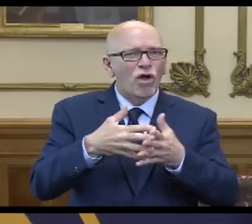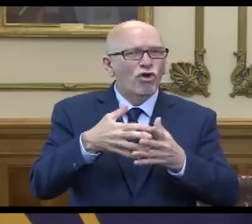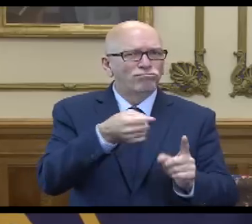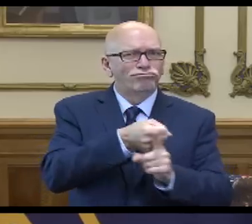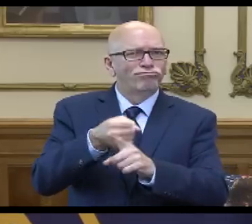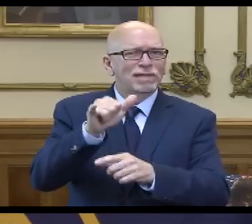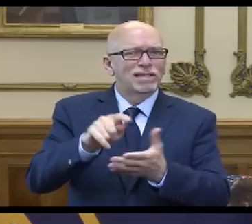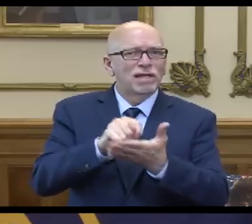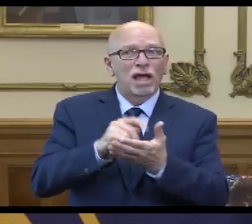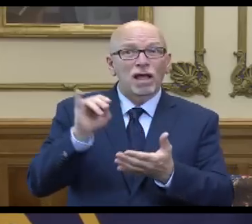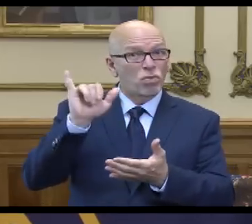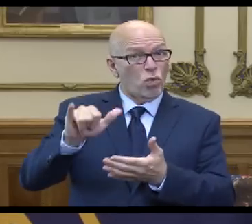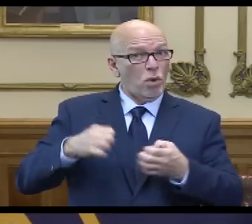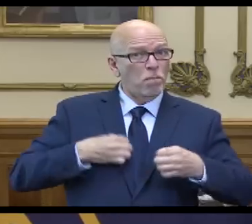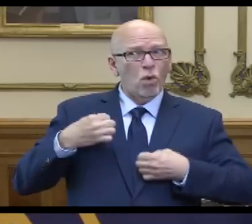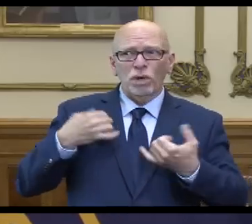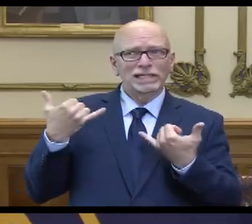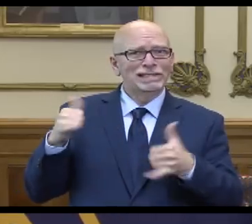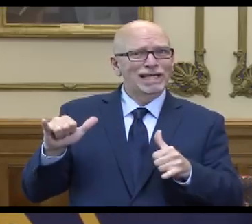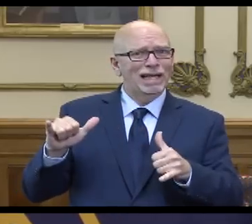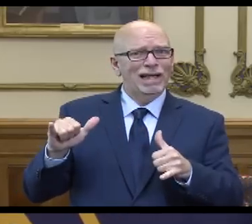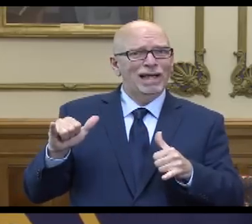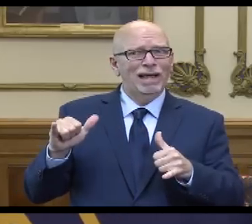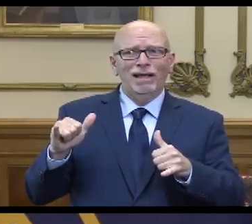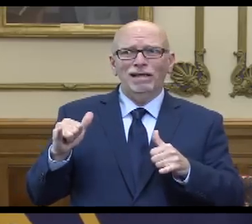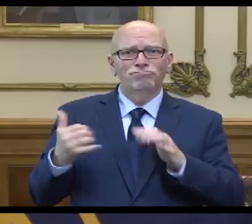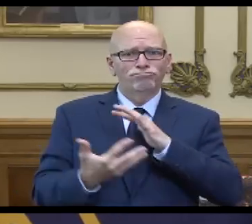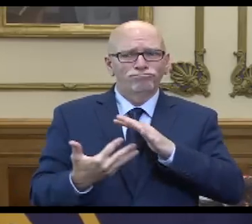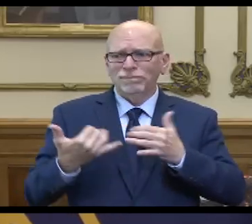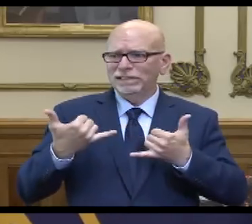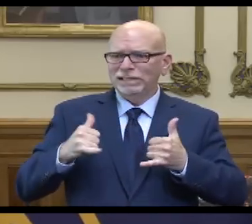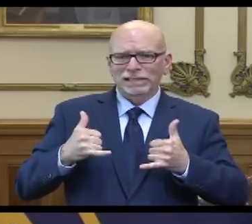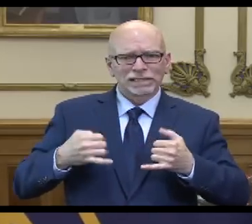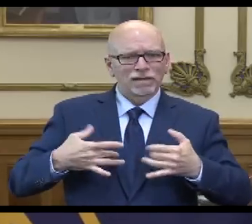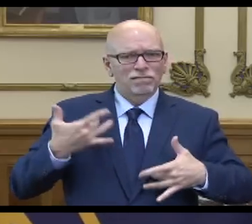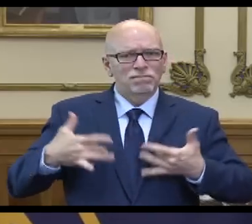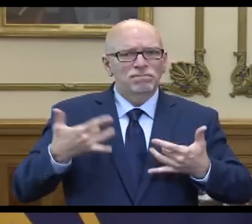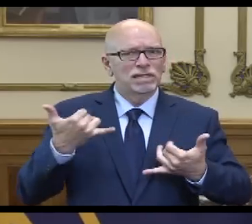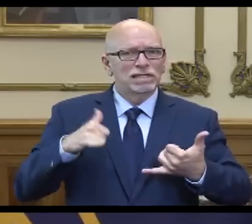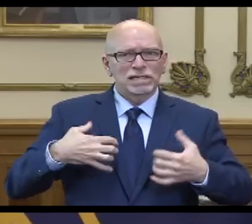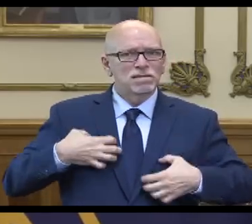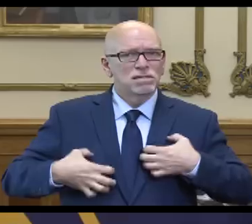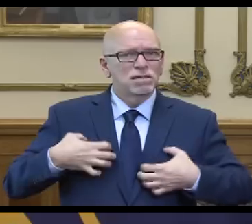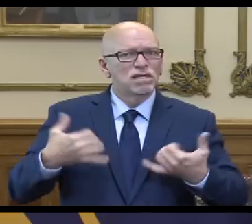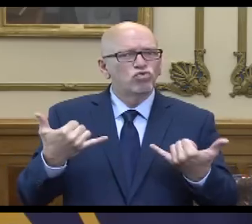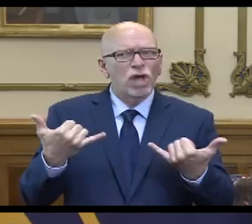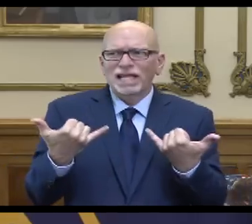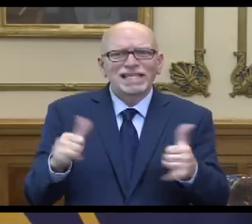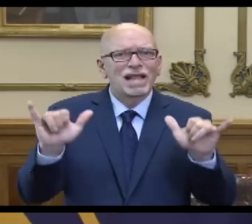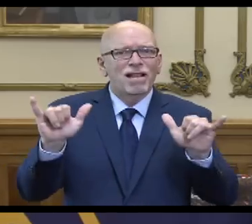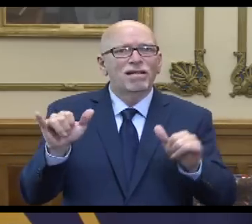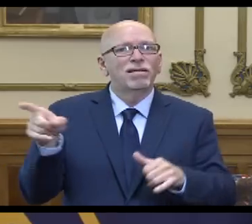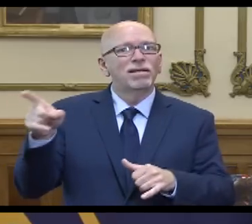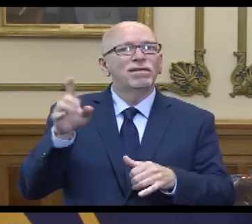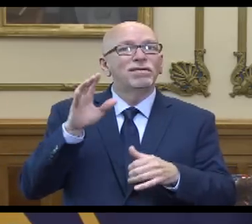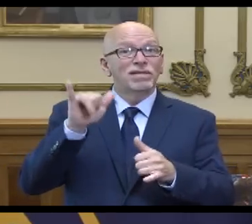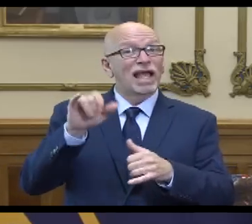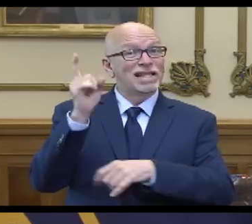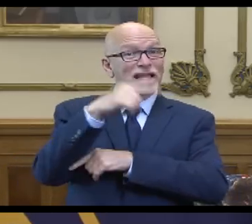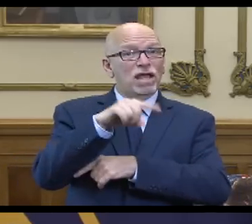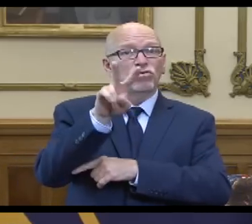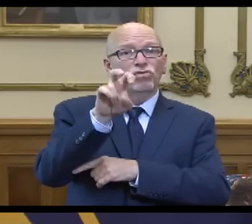same emotions still are percolating and somewhat overflowing today. He spoke to 250,000